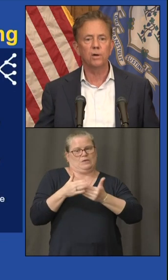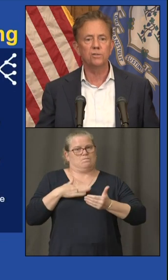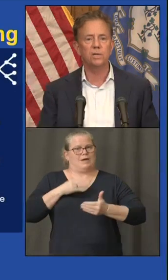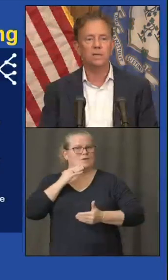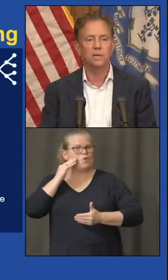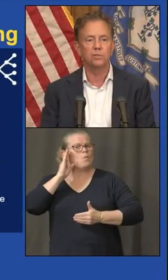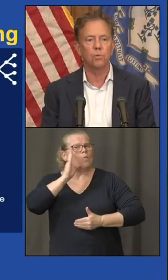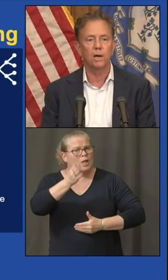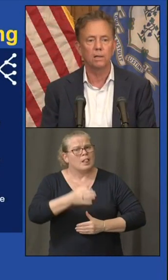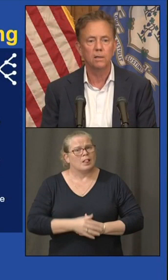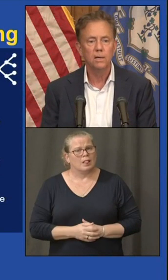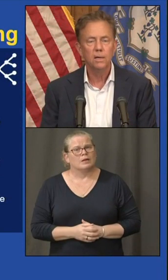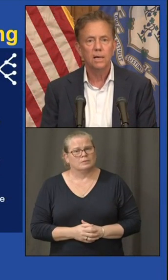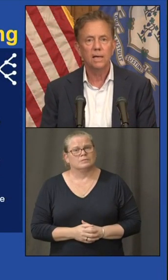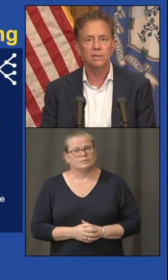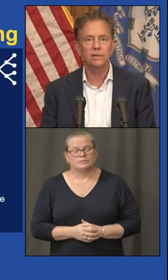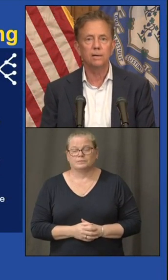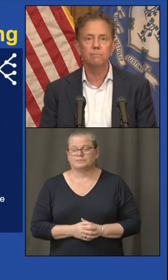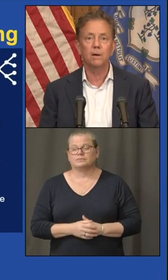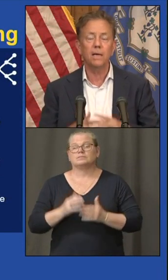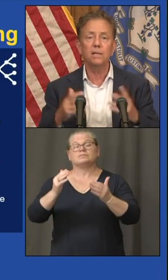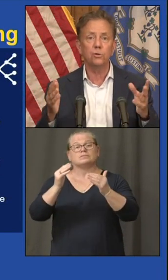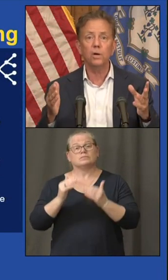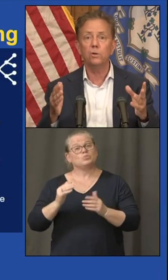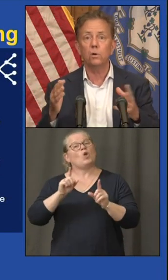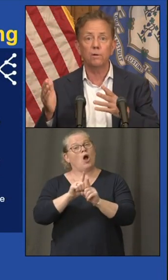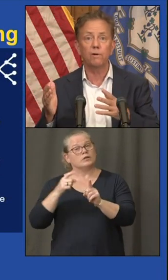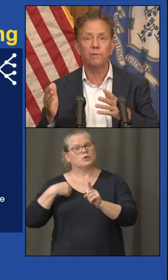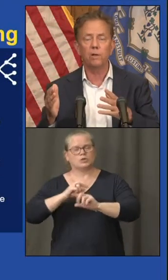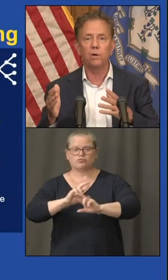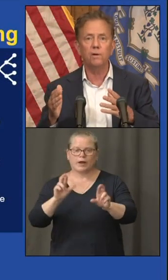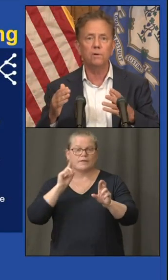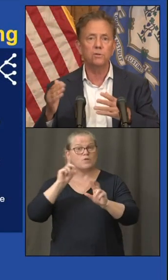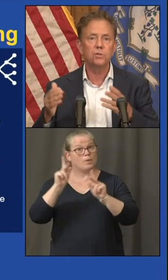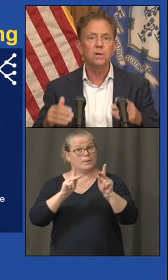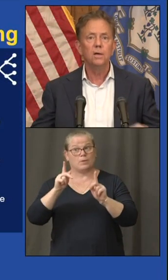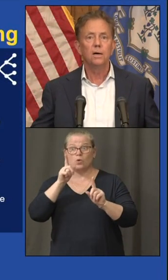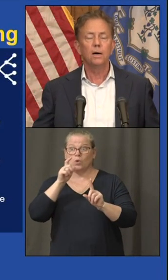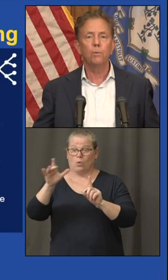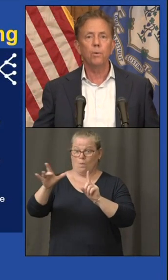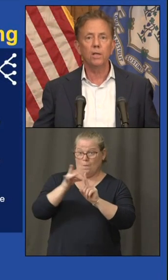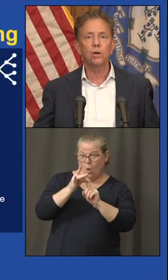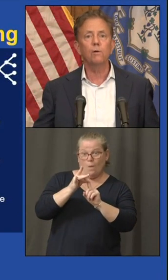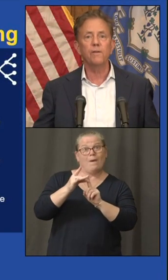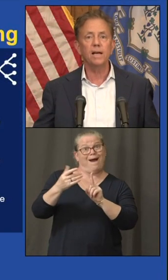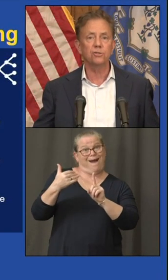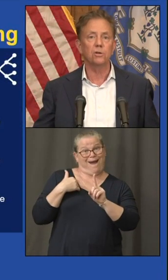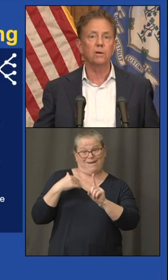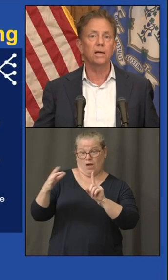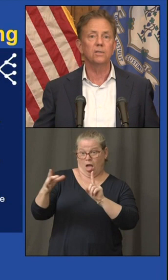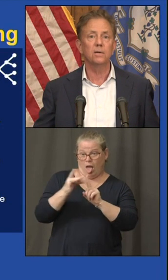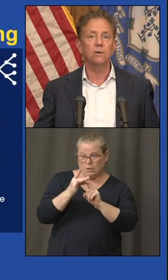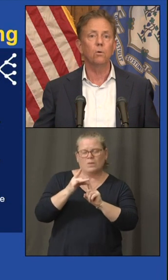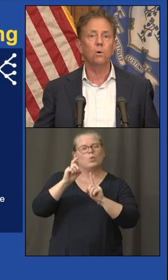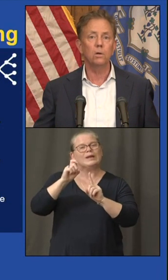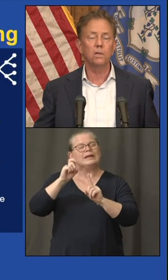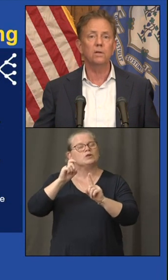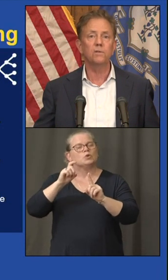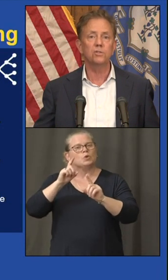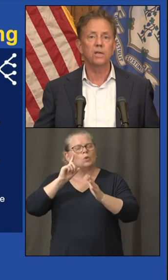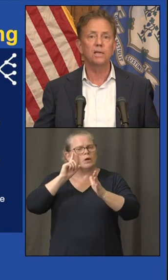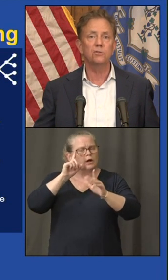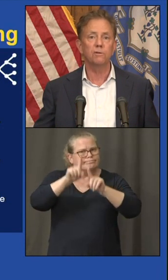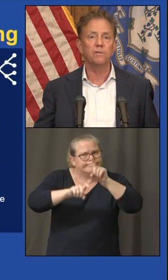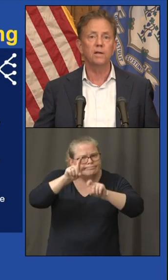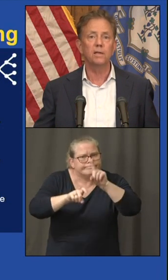contact tracing as well. And again, talking to all of our fellow governors, we want it to go faster. And all the